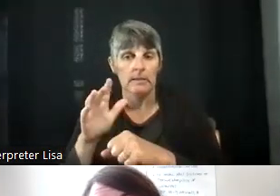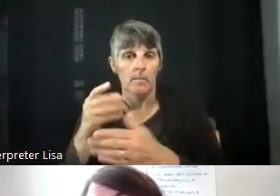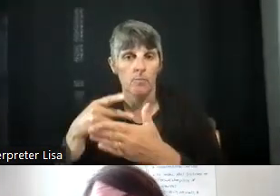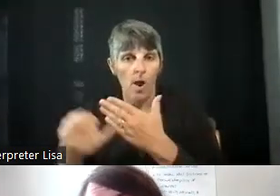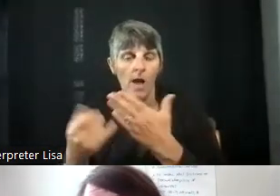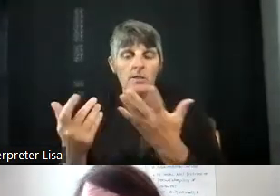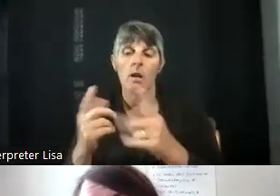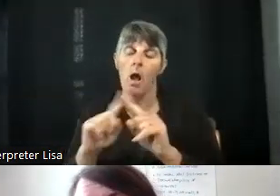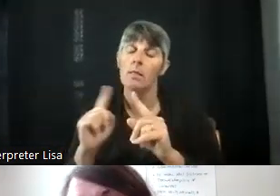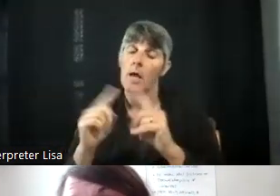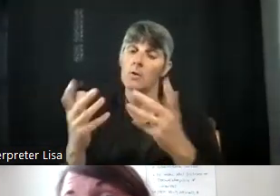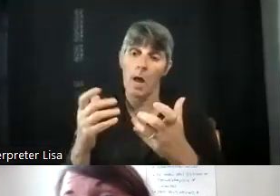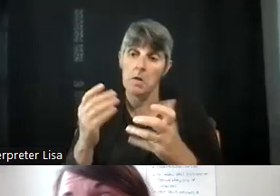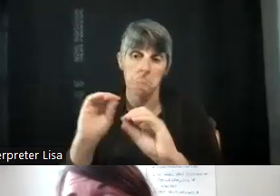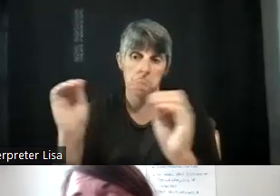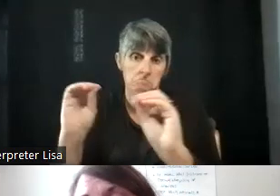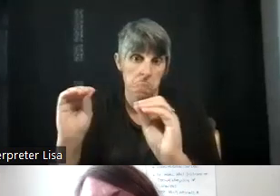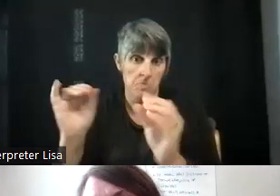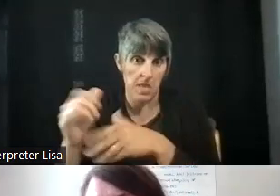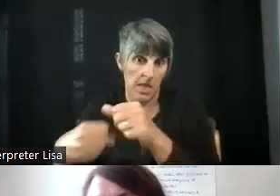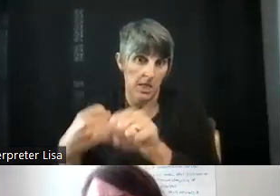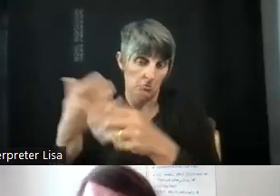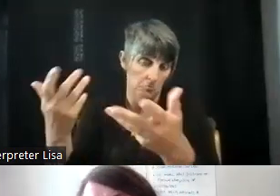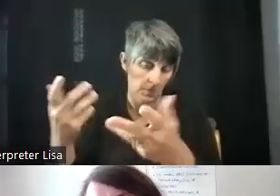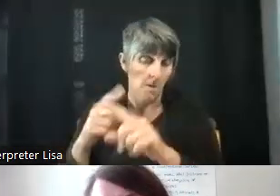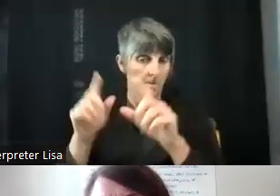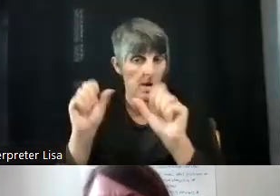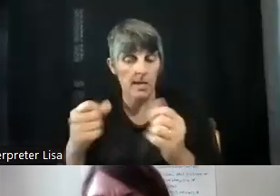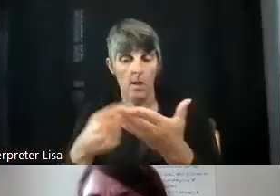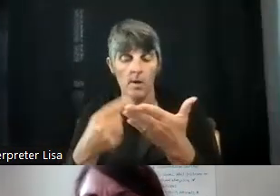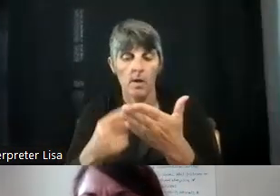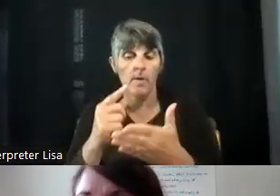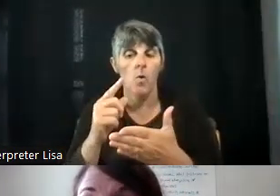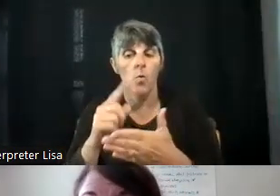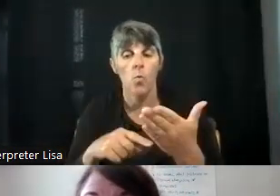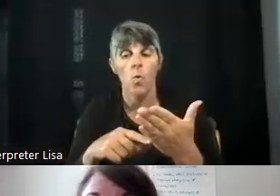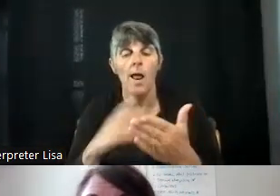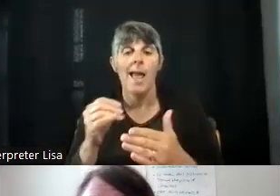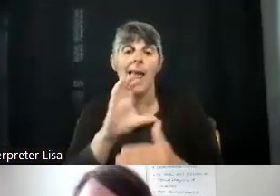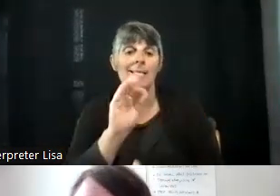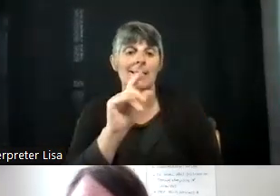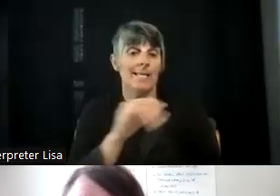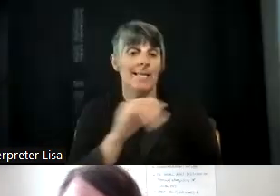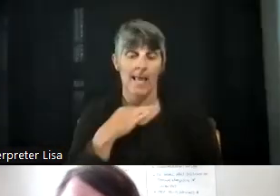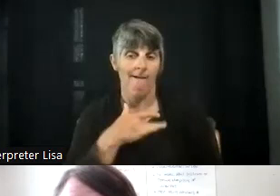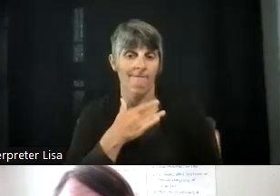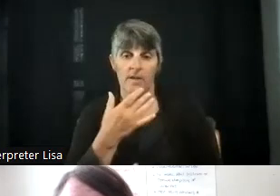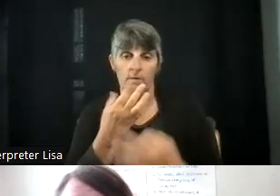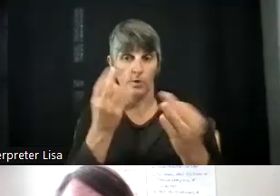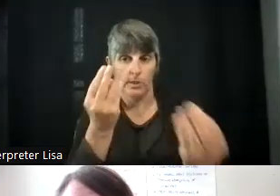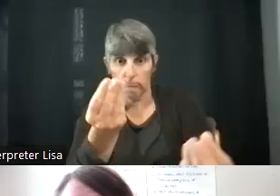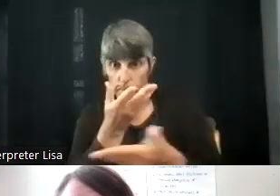unless we want to actually not have capital at all that year. So, but can we talk about like what, and city staff, feel free to chime in here